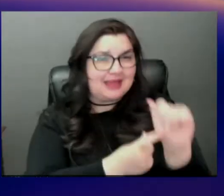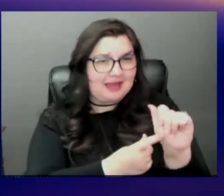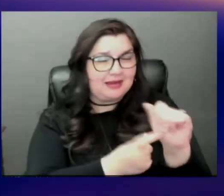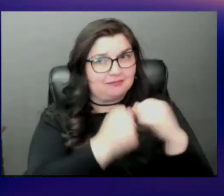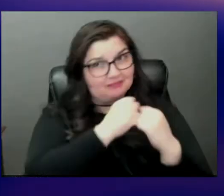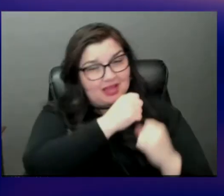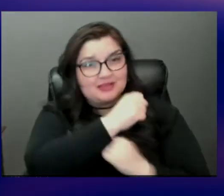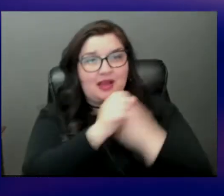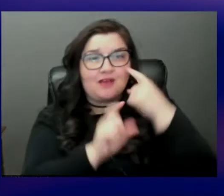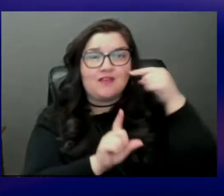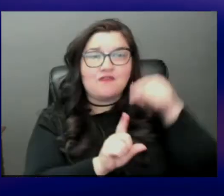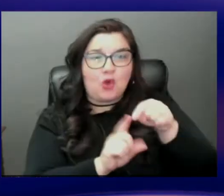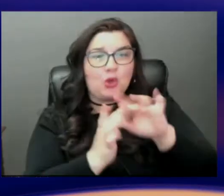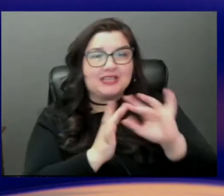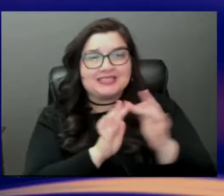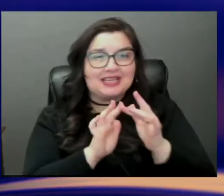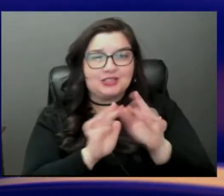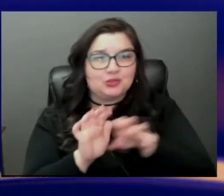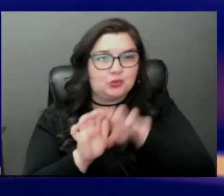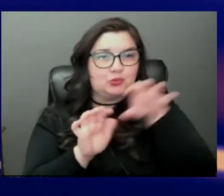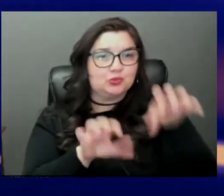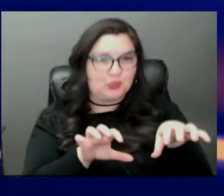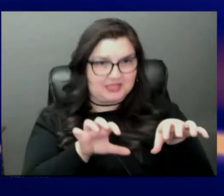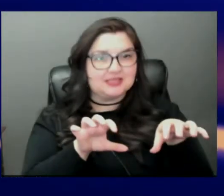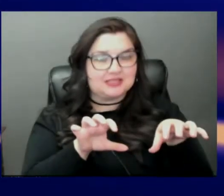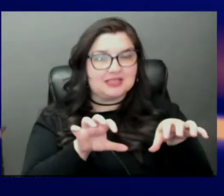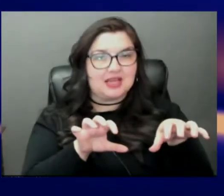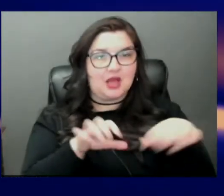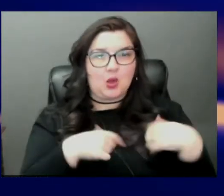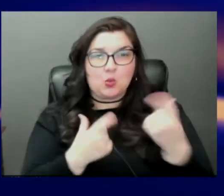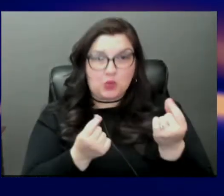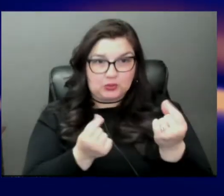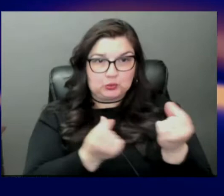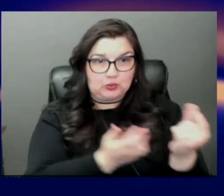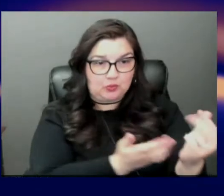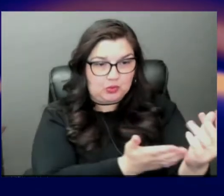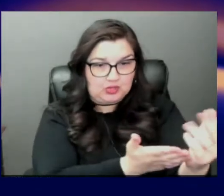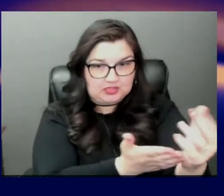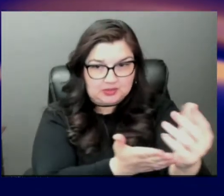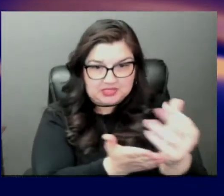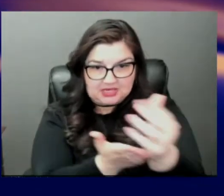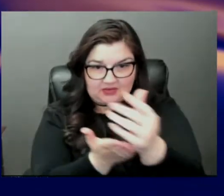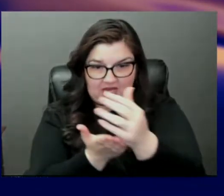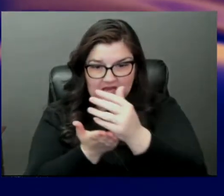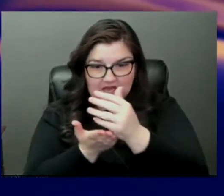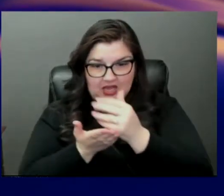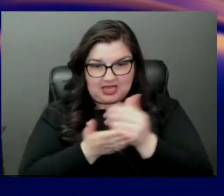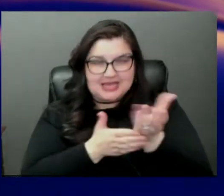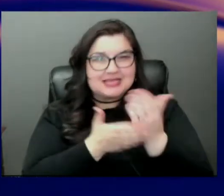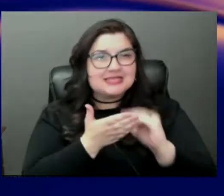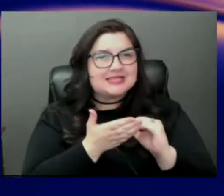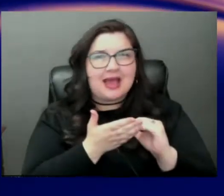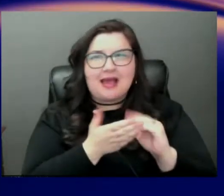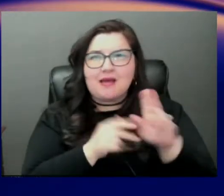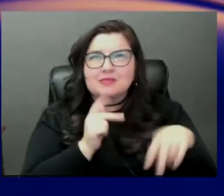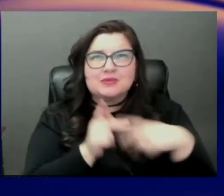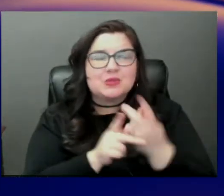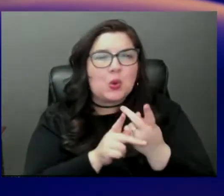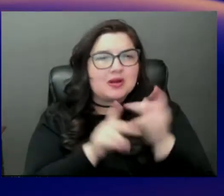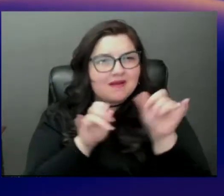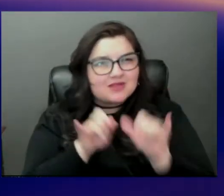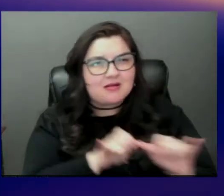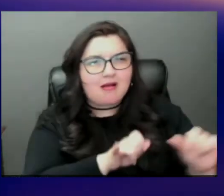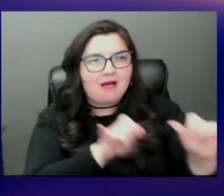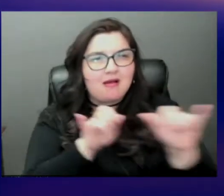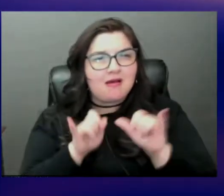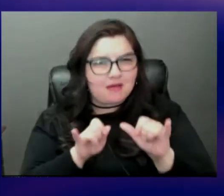create a digital twin, you have to bring them all together into some sort of a common context that represents the physical